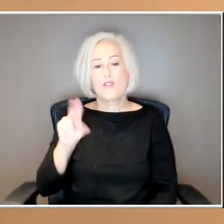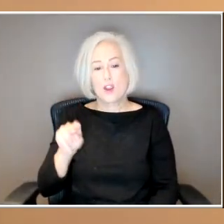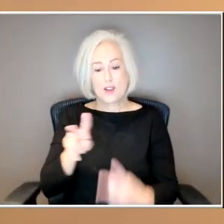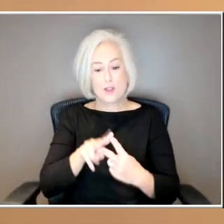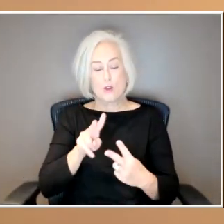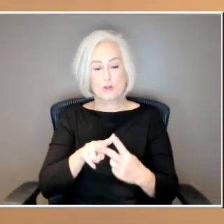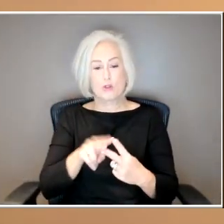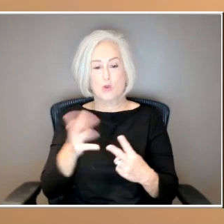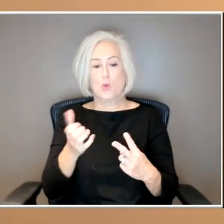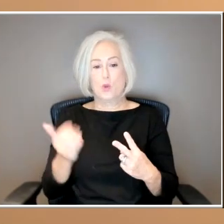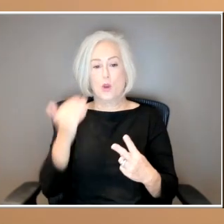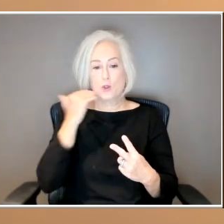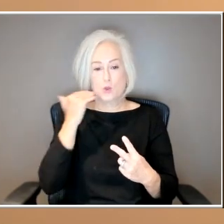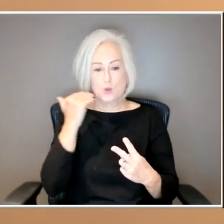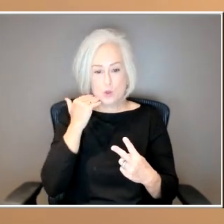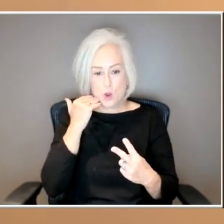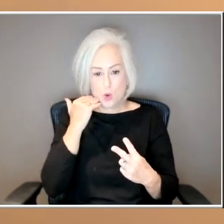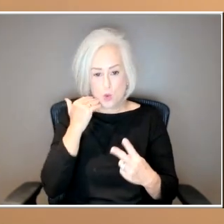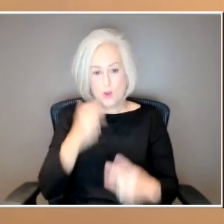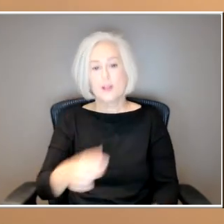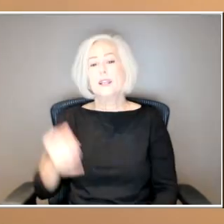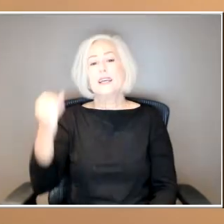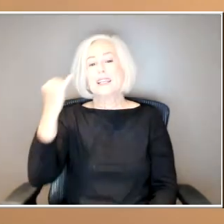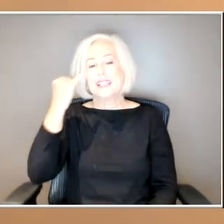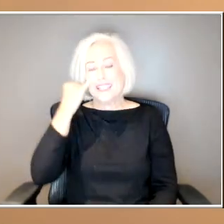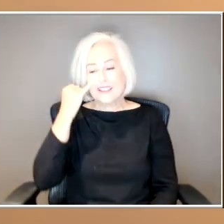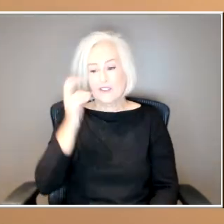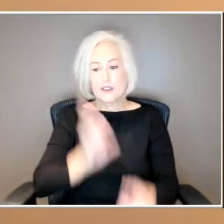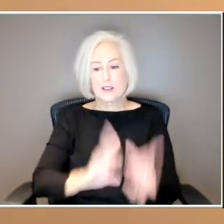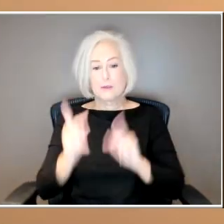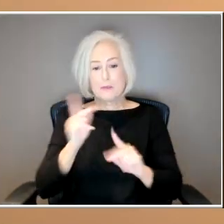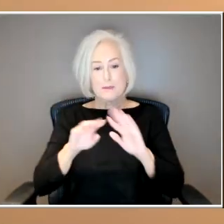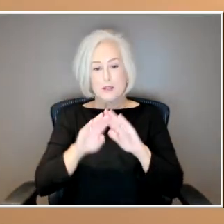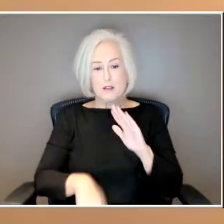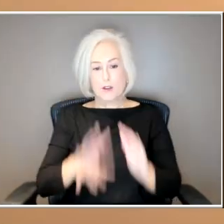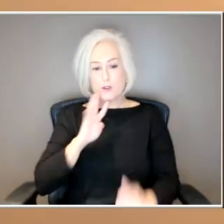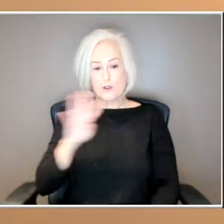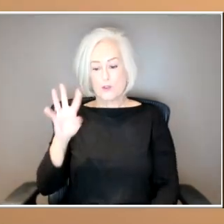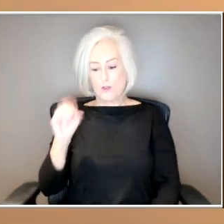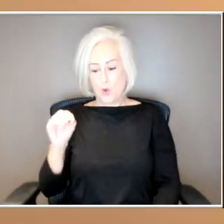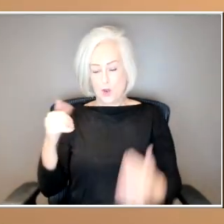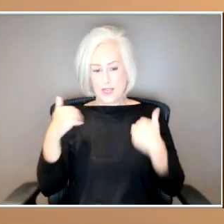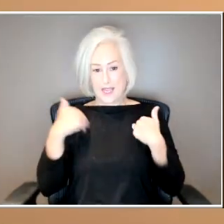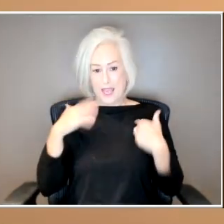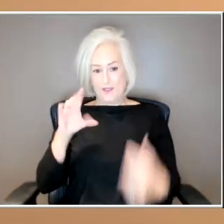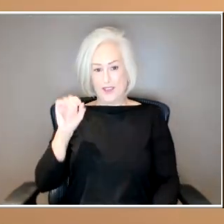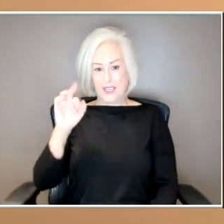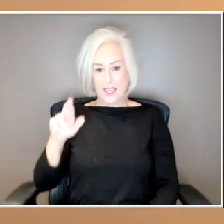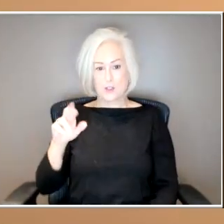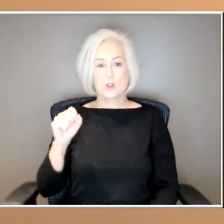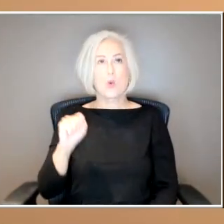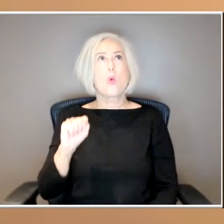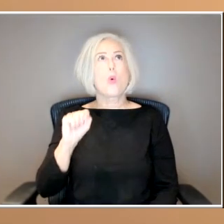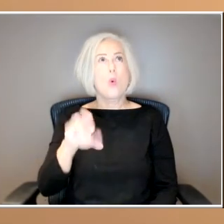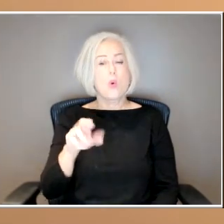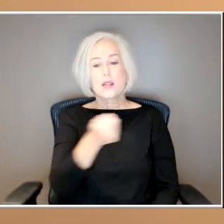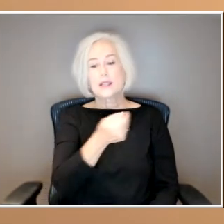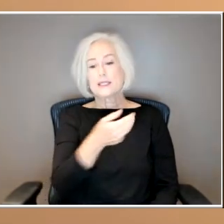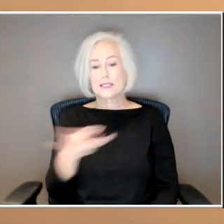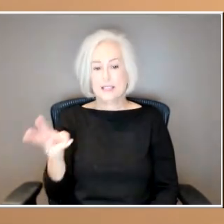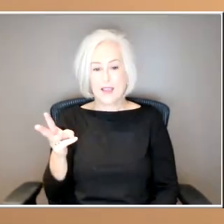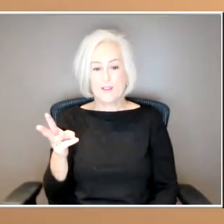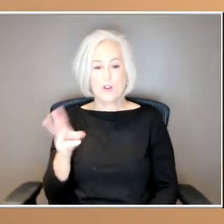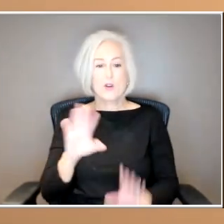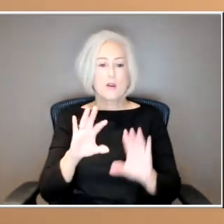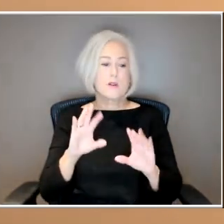breast cancer in relatives at a young age, so under the age of 40, or in multiple relatives, let's say mom,